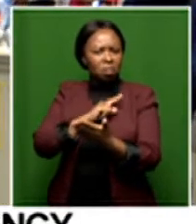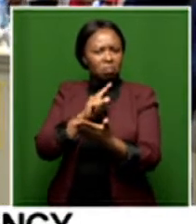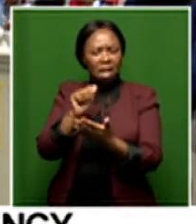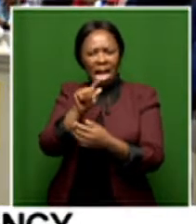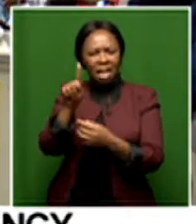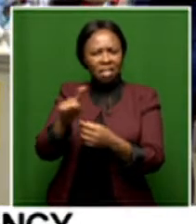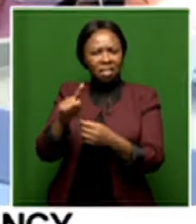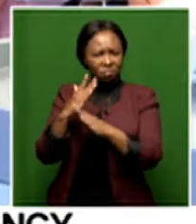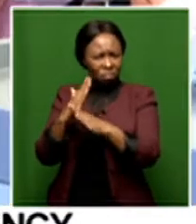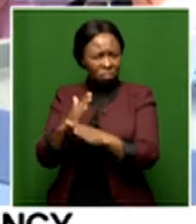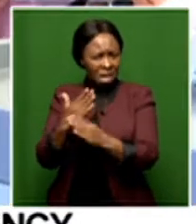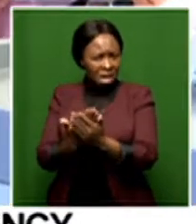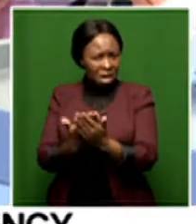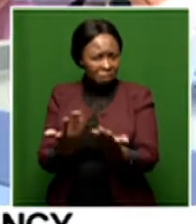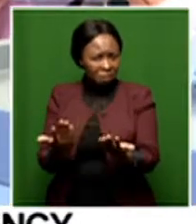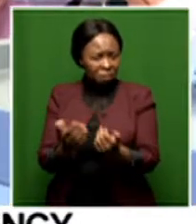AstraZeneca?